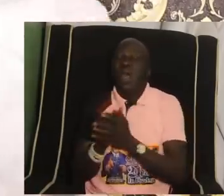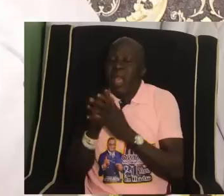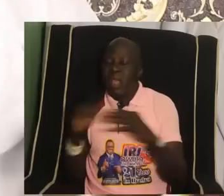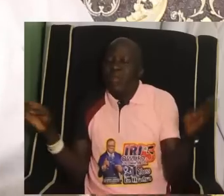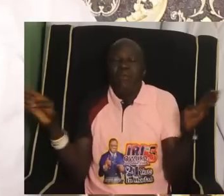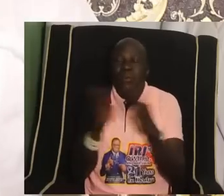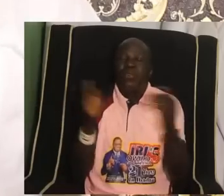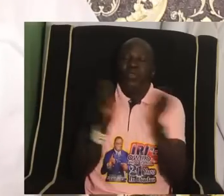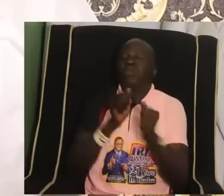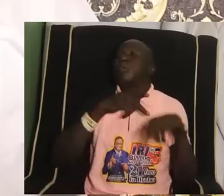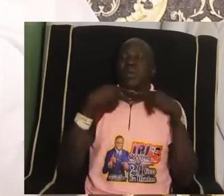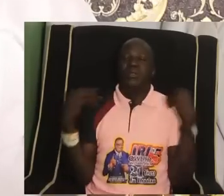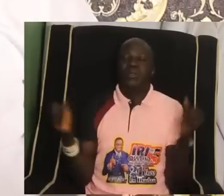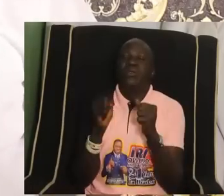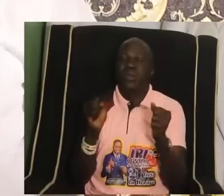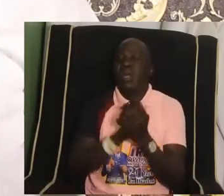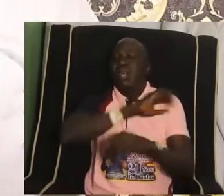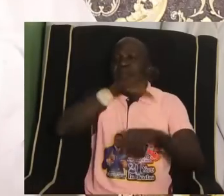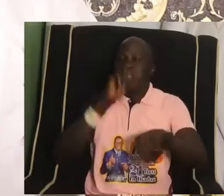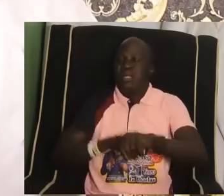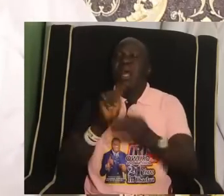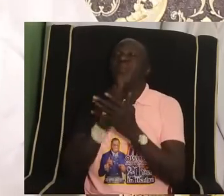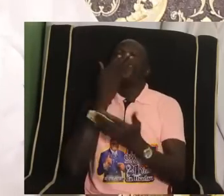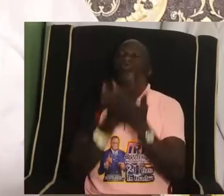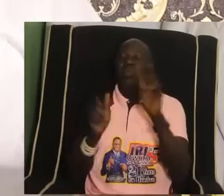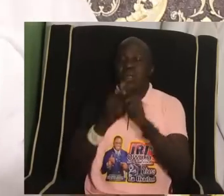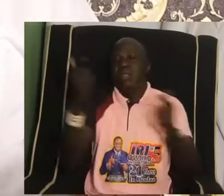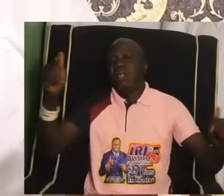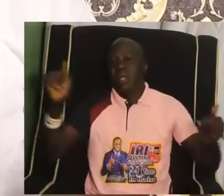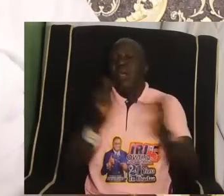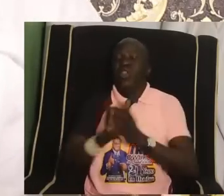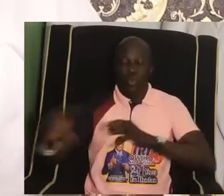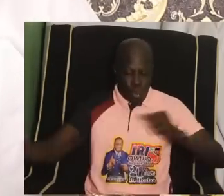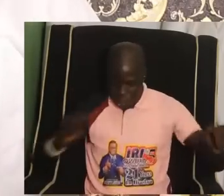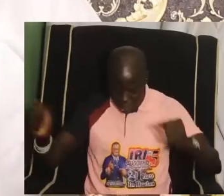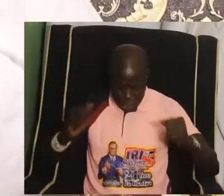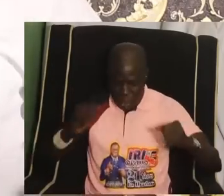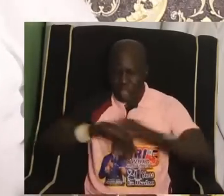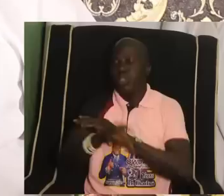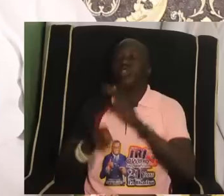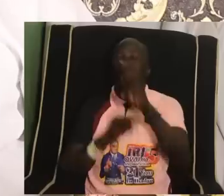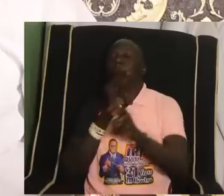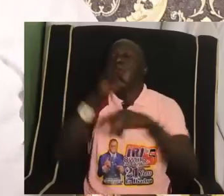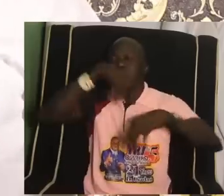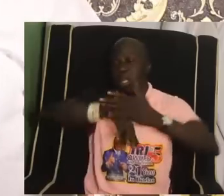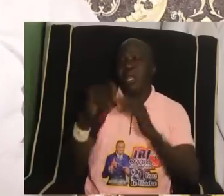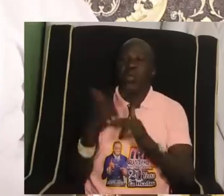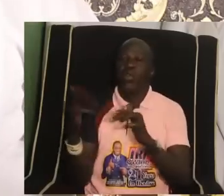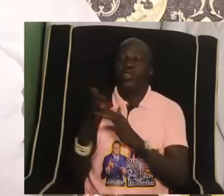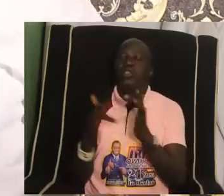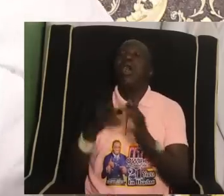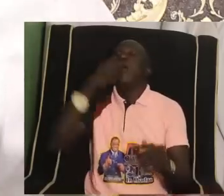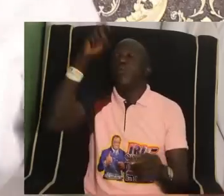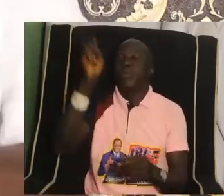counter. We have a counter with the prophet. He's a great time that will shake the world in the name of